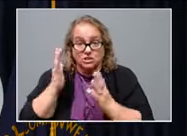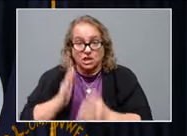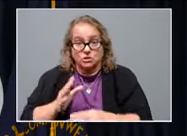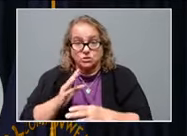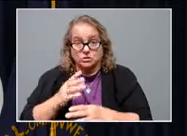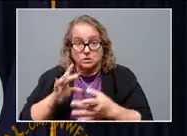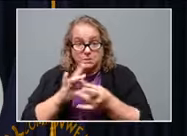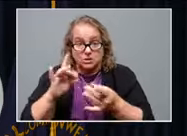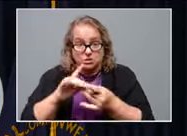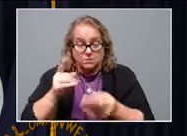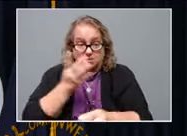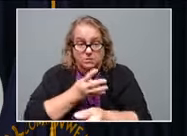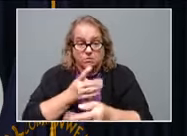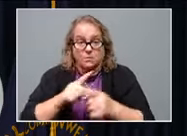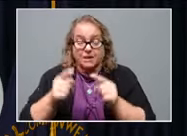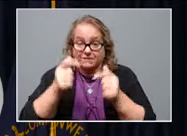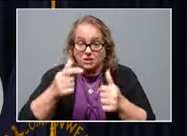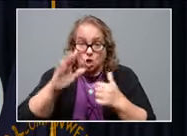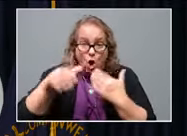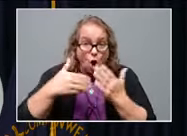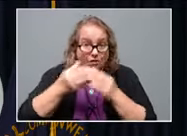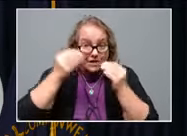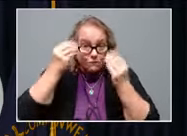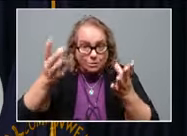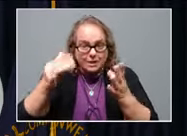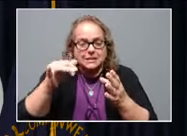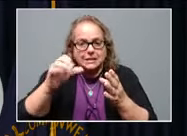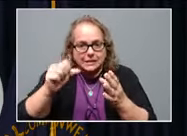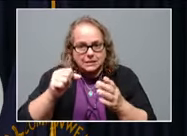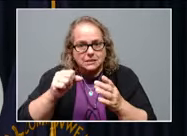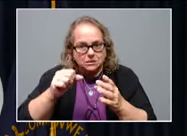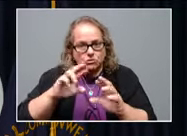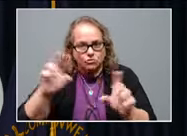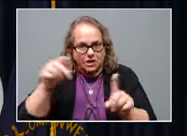quickly, but all the information is available to view by visiting